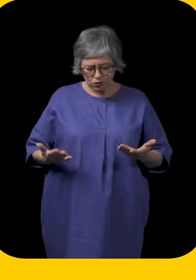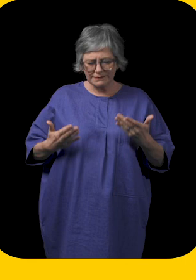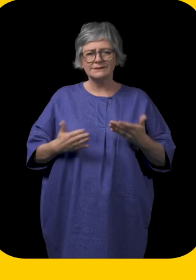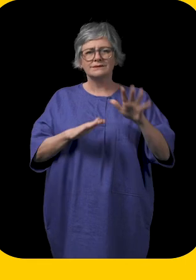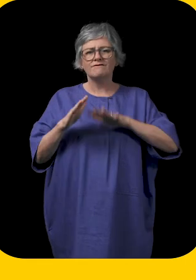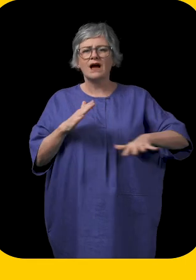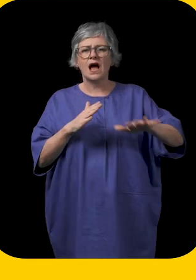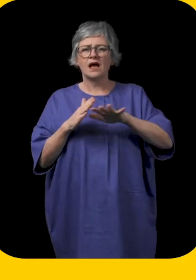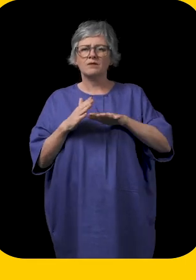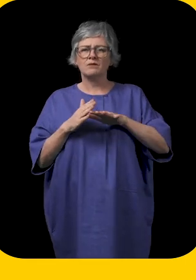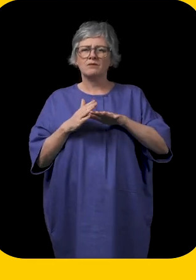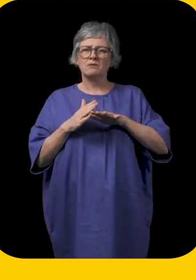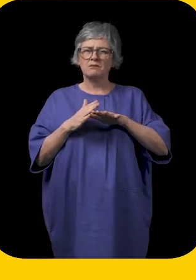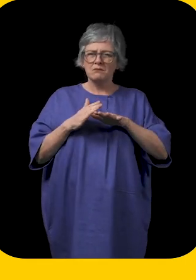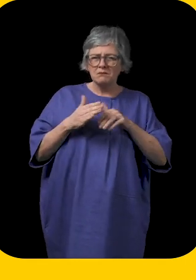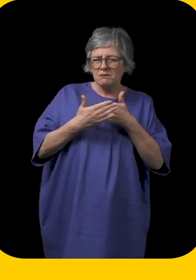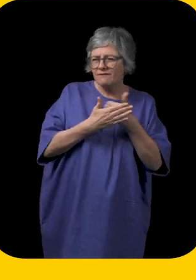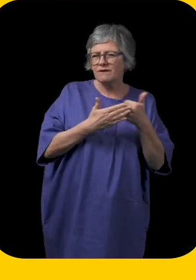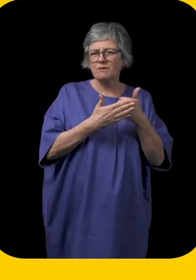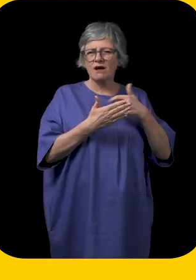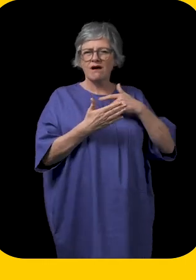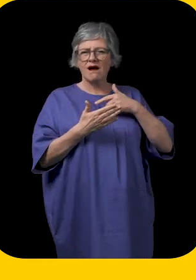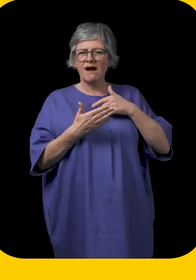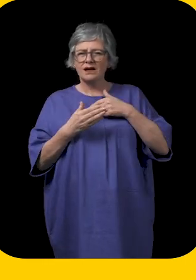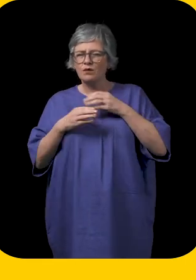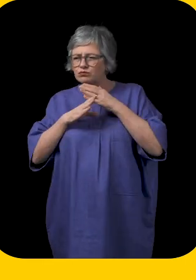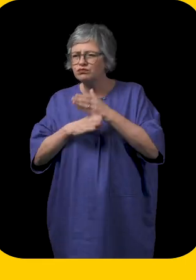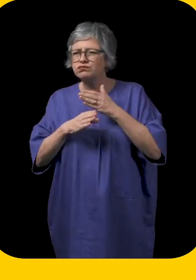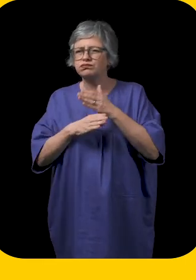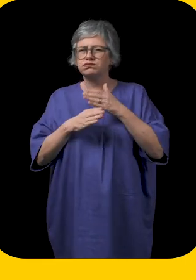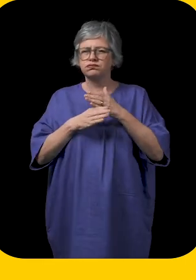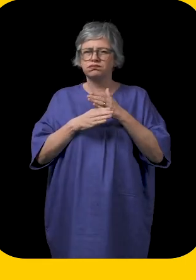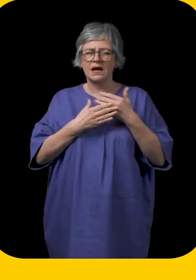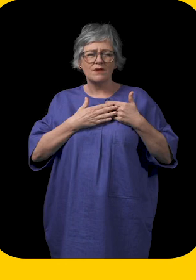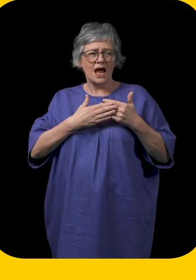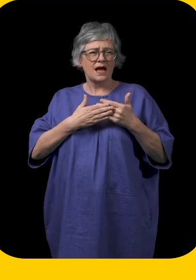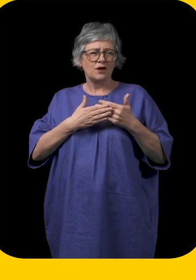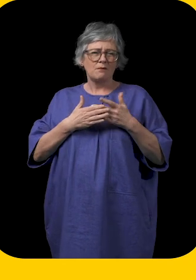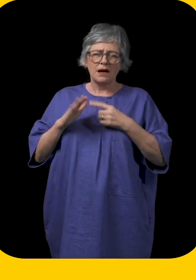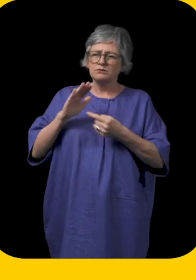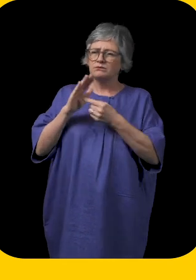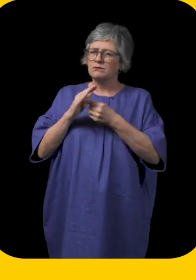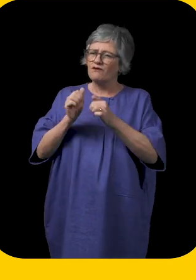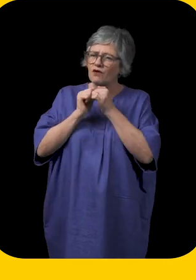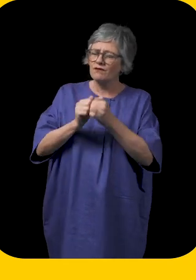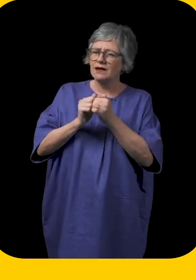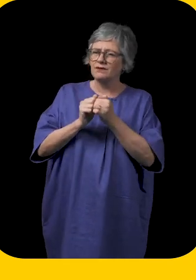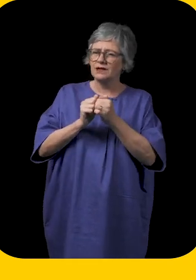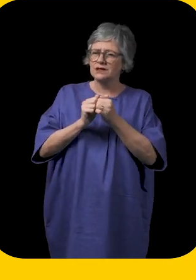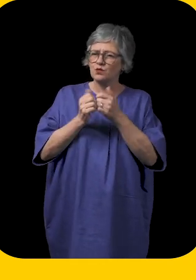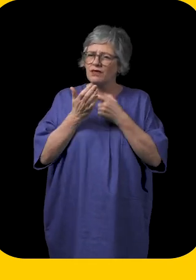present in family, in familiar and shared practices. It was at the heart of many of my key values and frames of